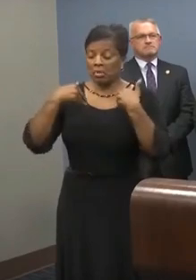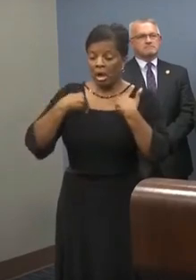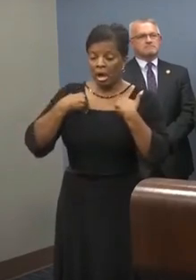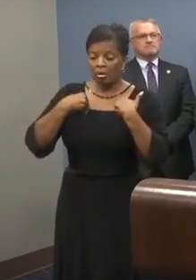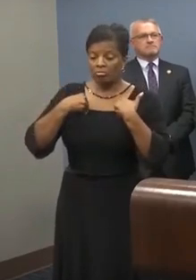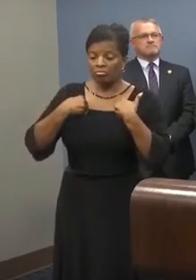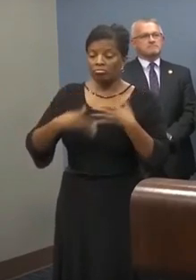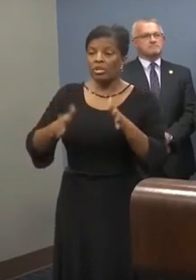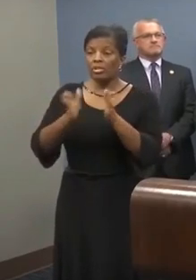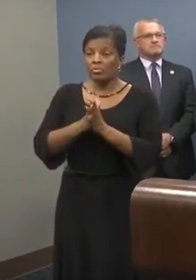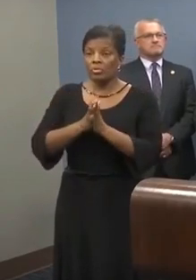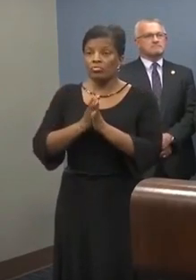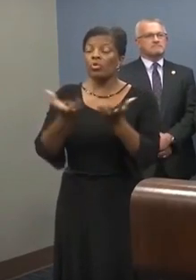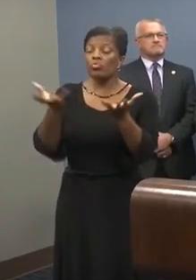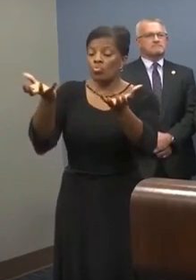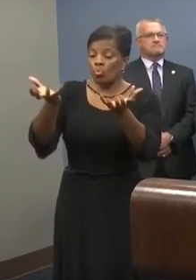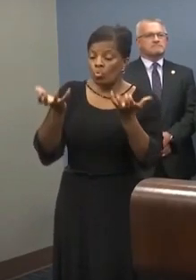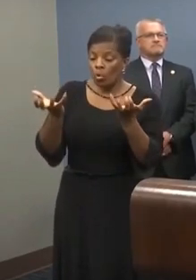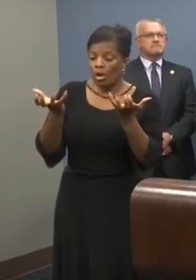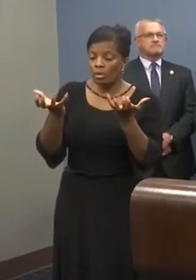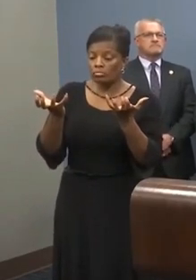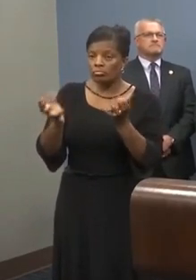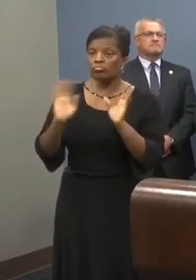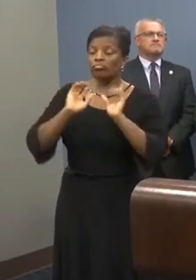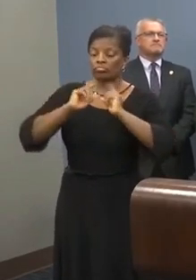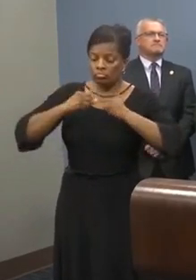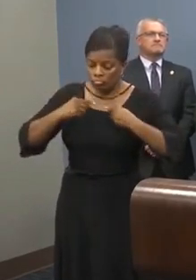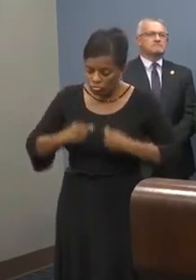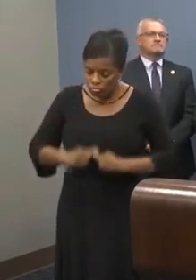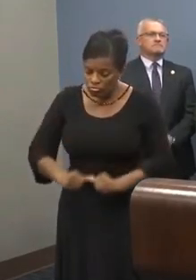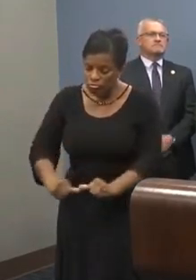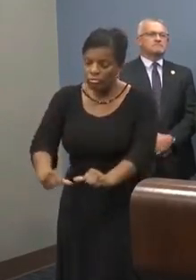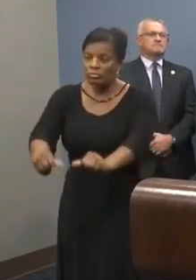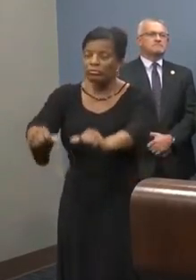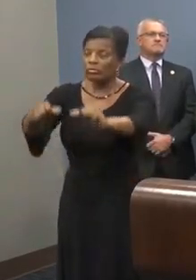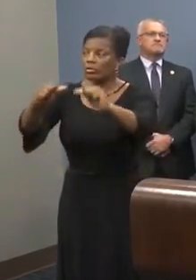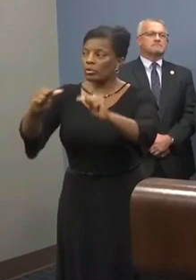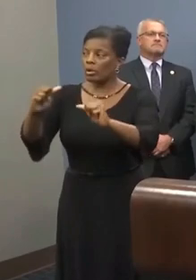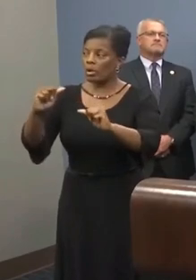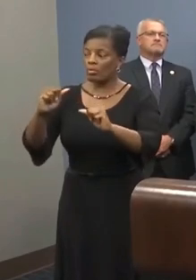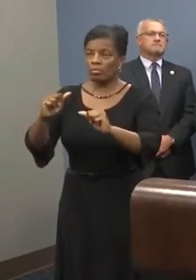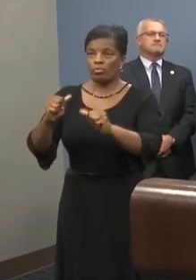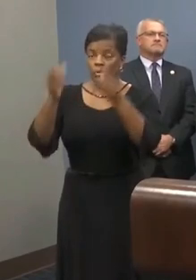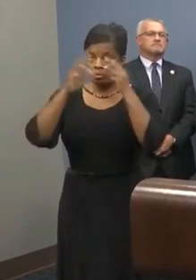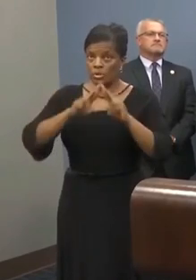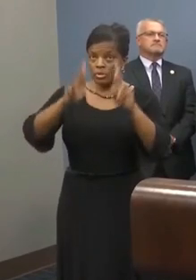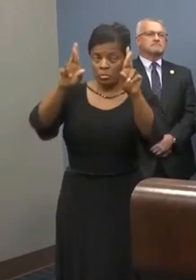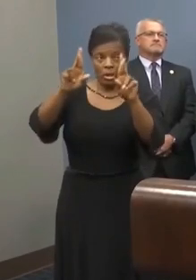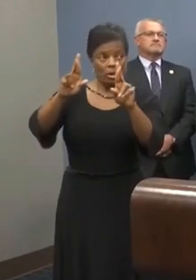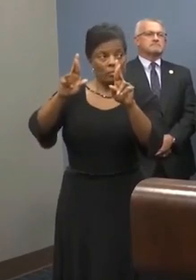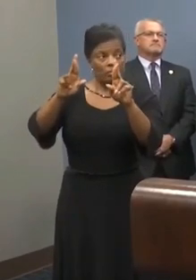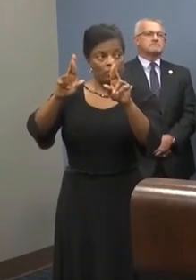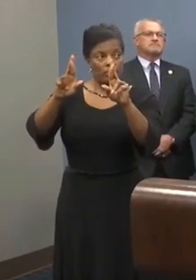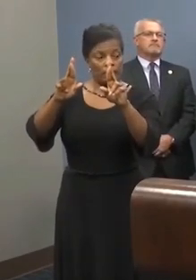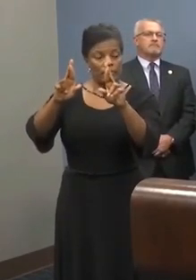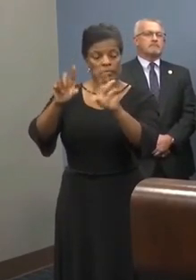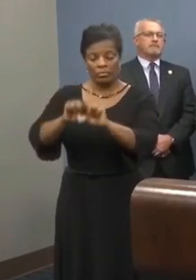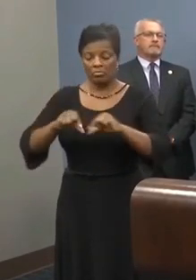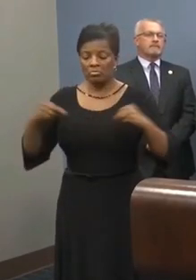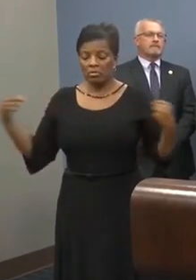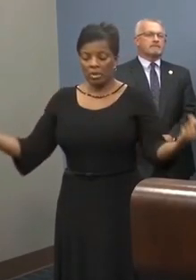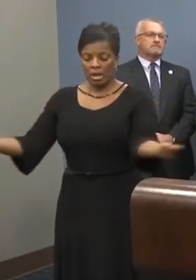The answers that you are going to want. This is an ongoing situation. We responded out to the